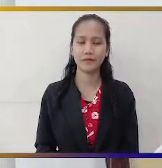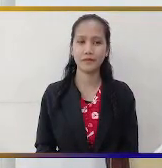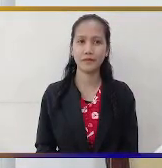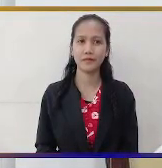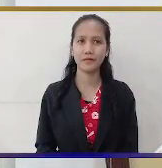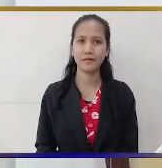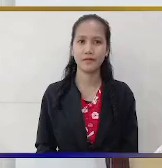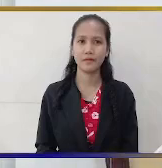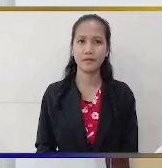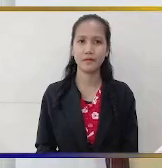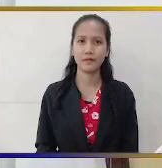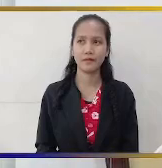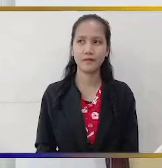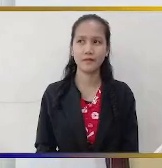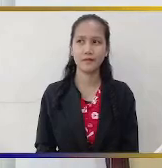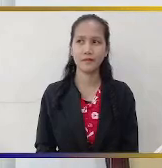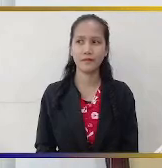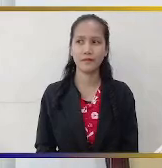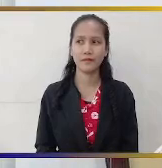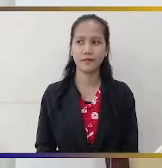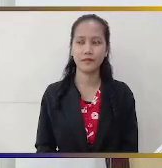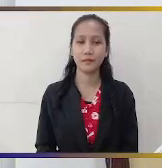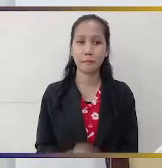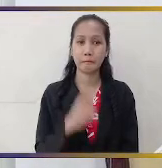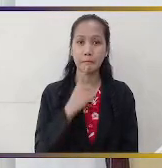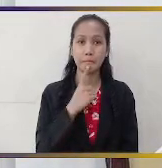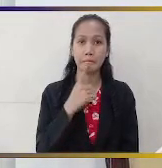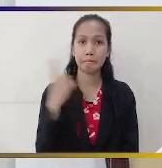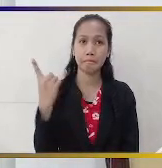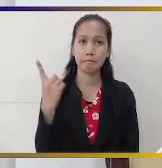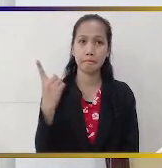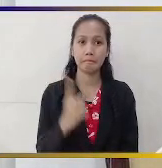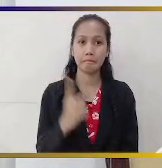that, sowing is a command.